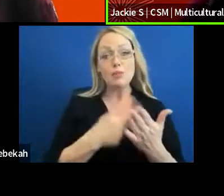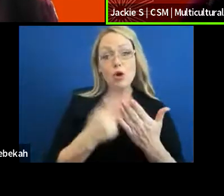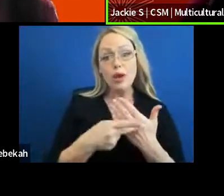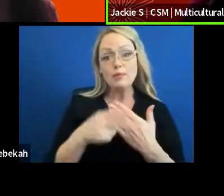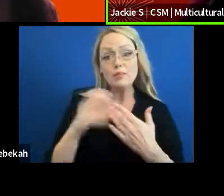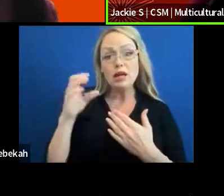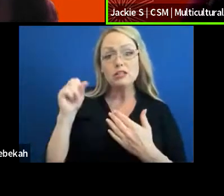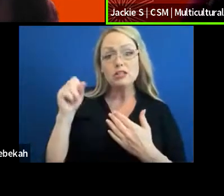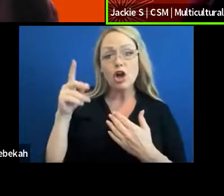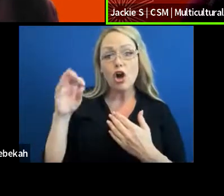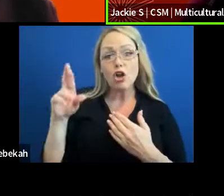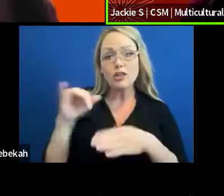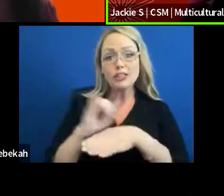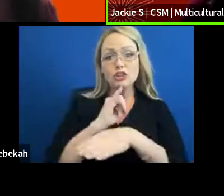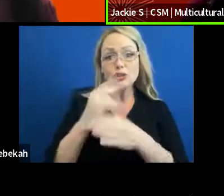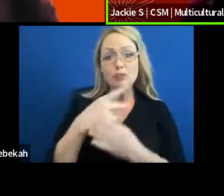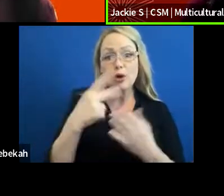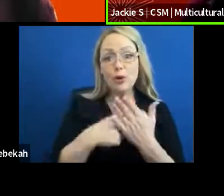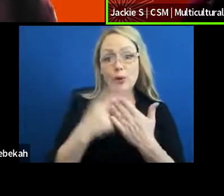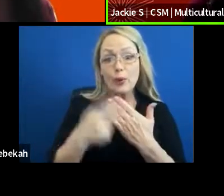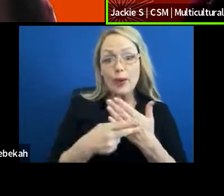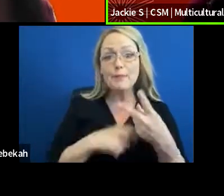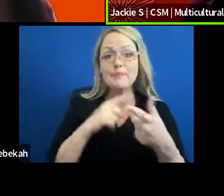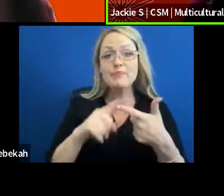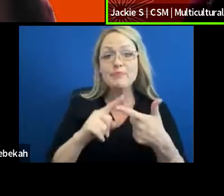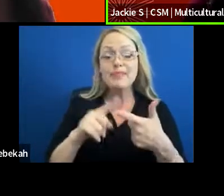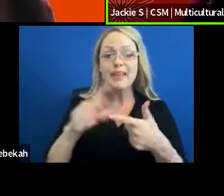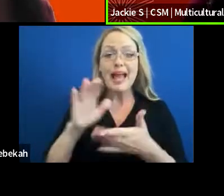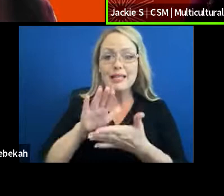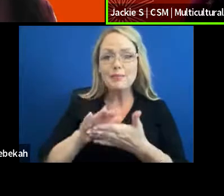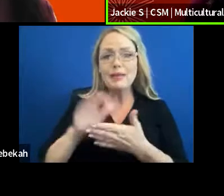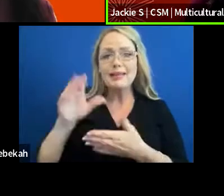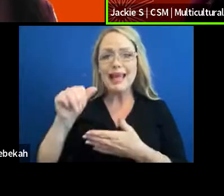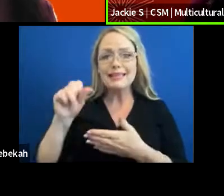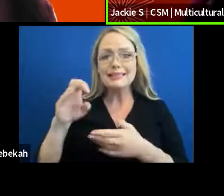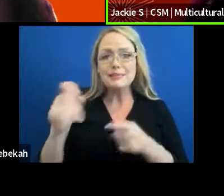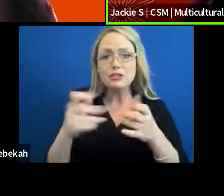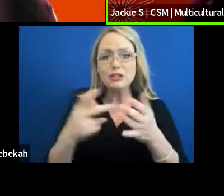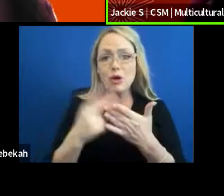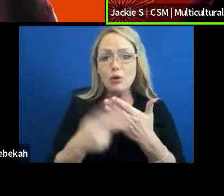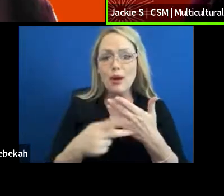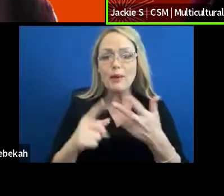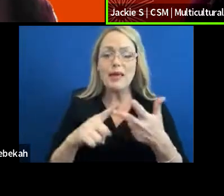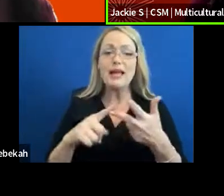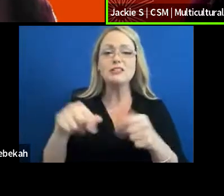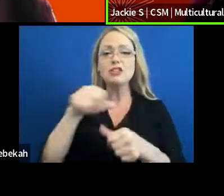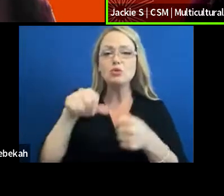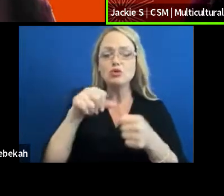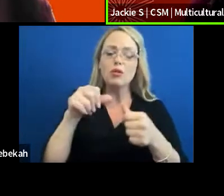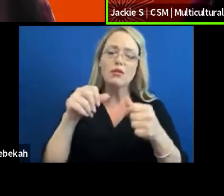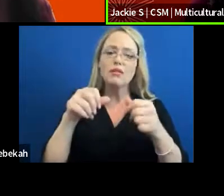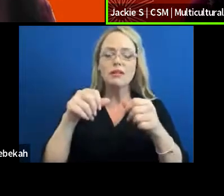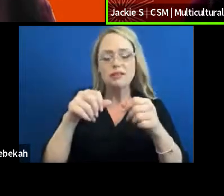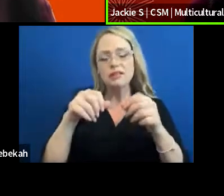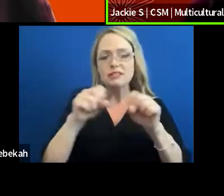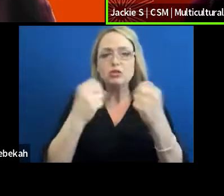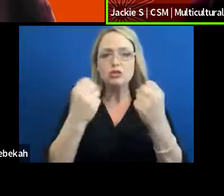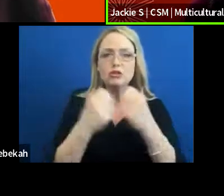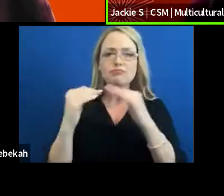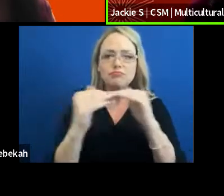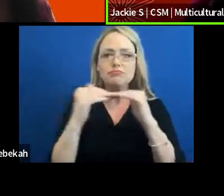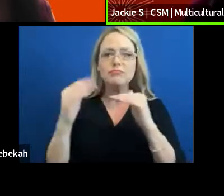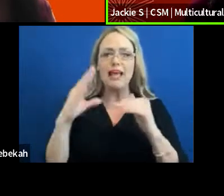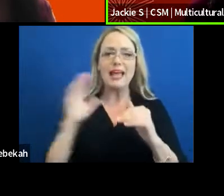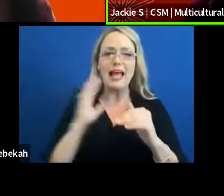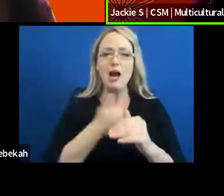internship program, our academic case management program, and social justice events like today's Rise in Revolution conference and our fantastic